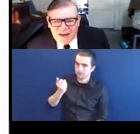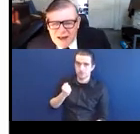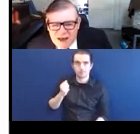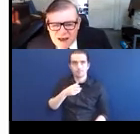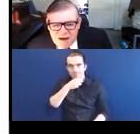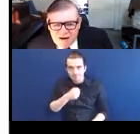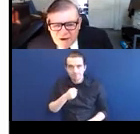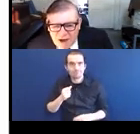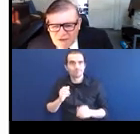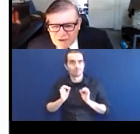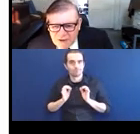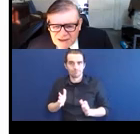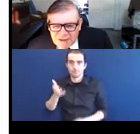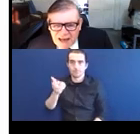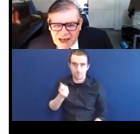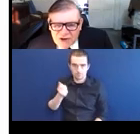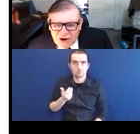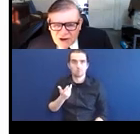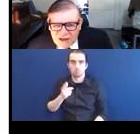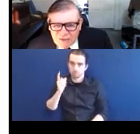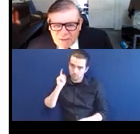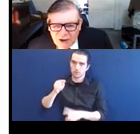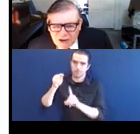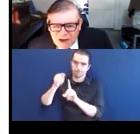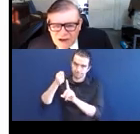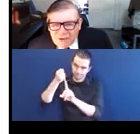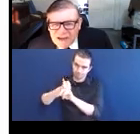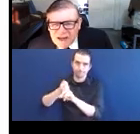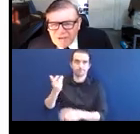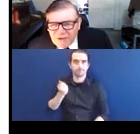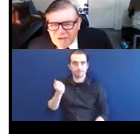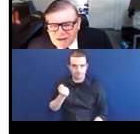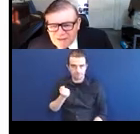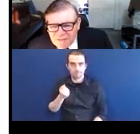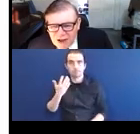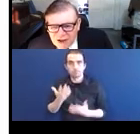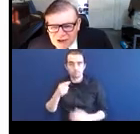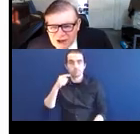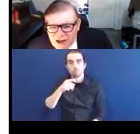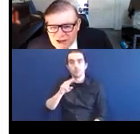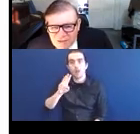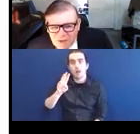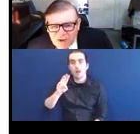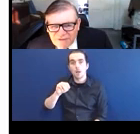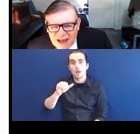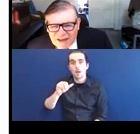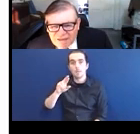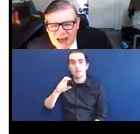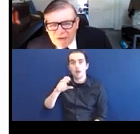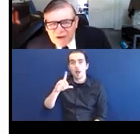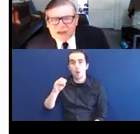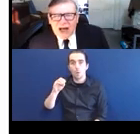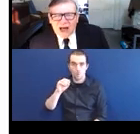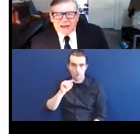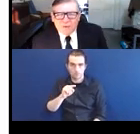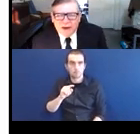incline. From our vulnerability, we get stronger, says one marcher. Now we see from the front of the march, someone with a flag. They've